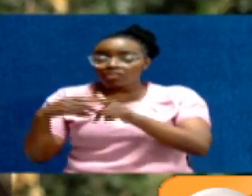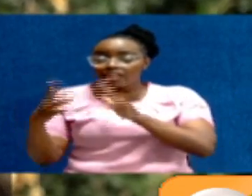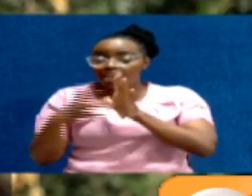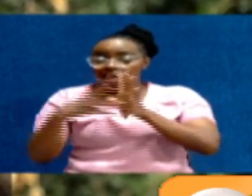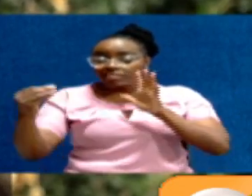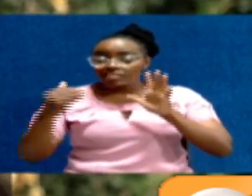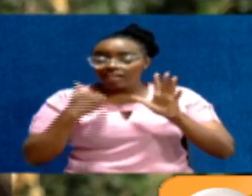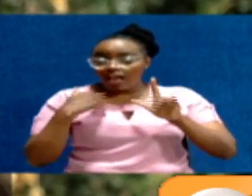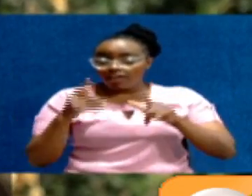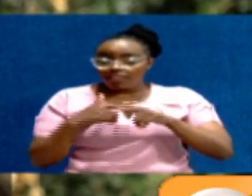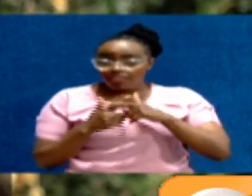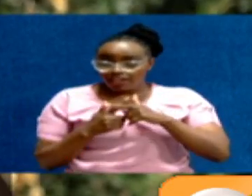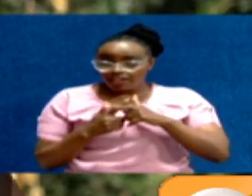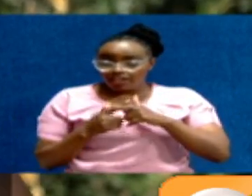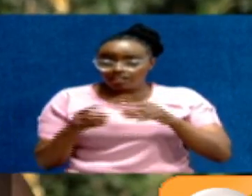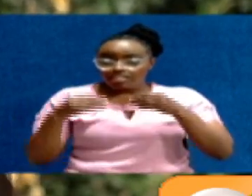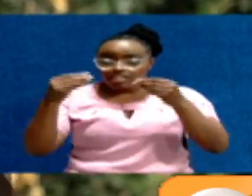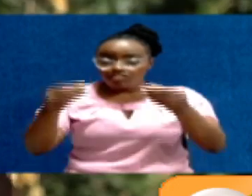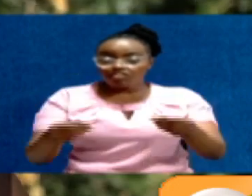picha alafu nitoe